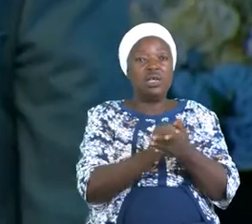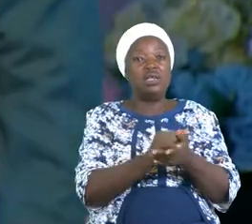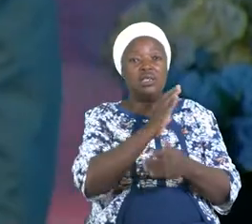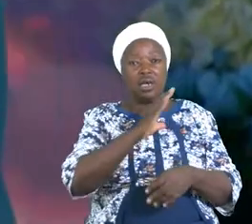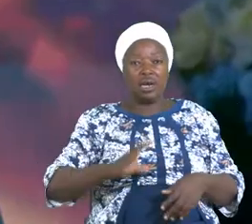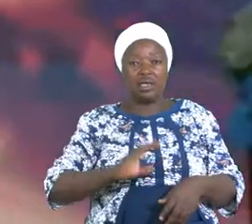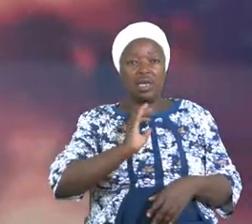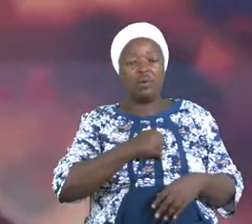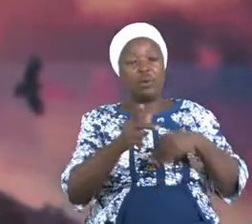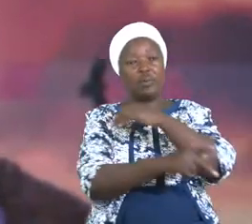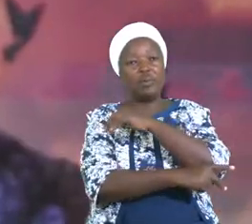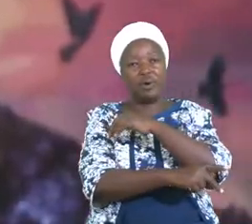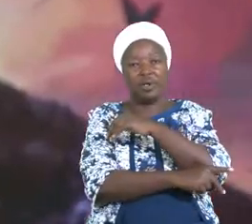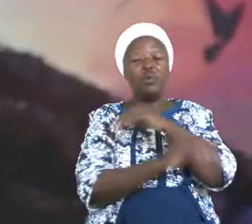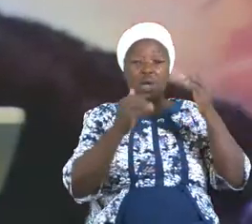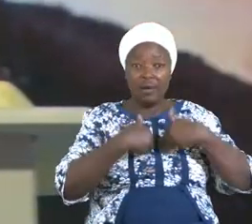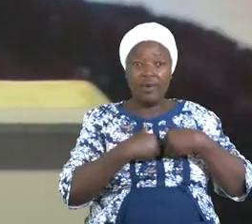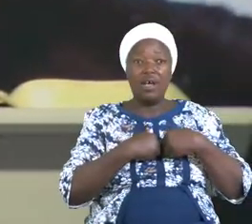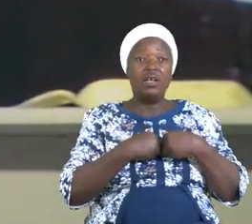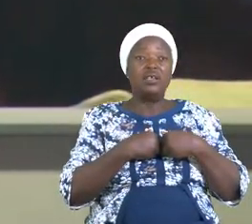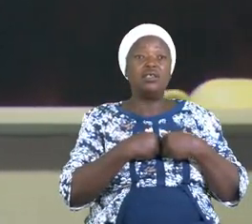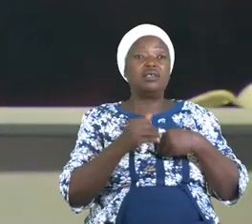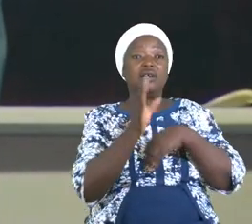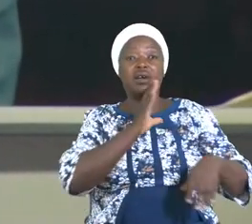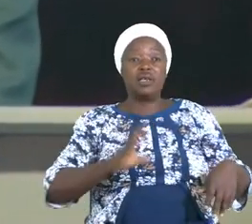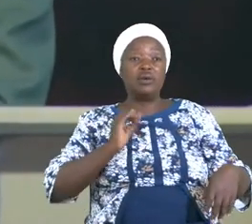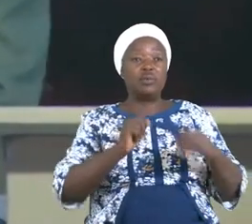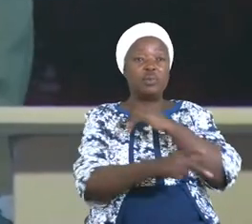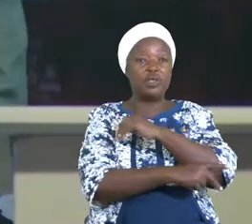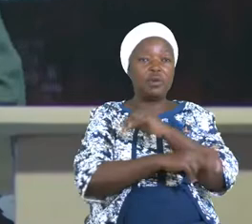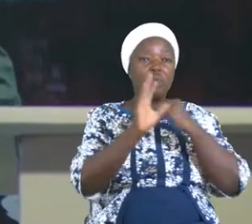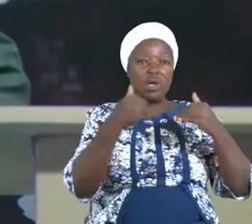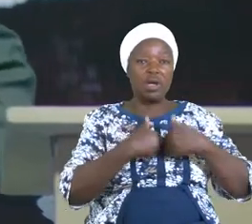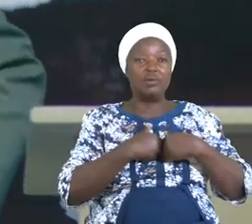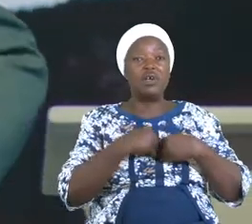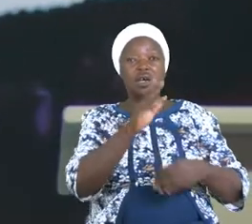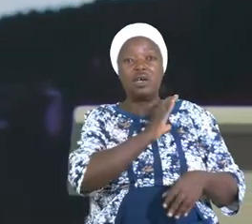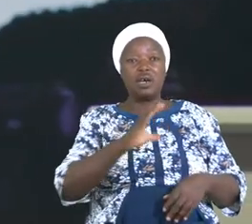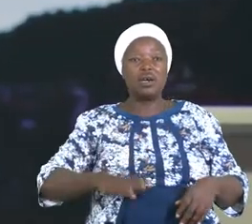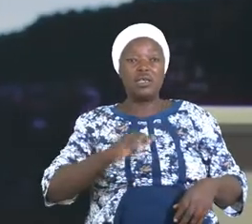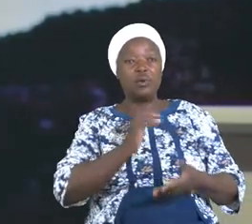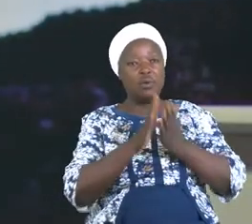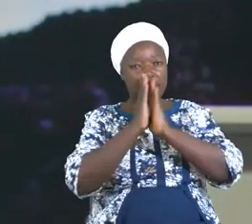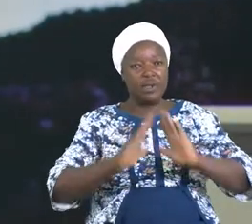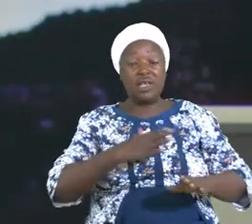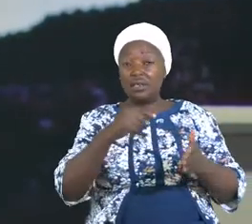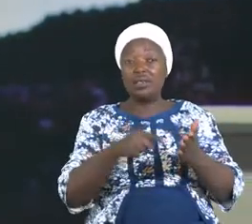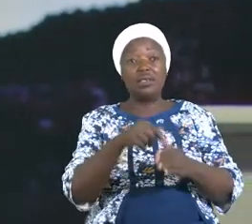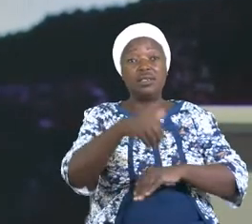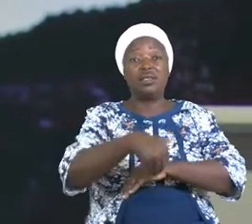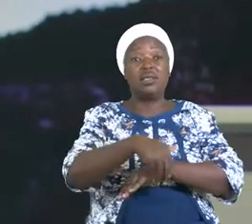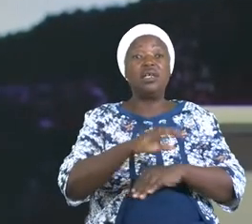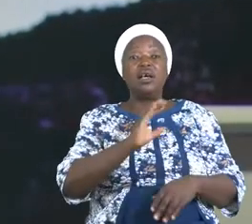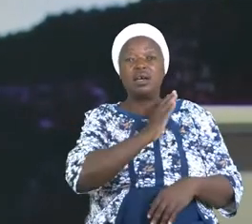Passover. We've had Christ, our peace. And tonight, Christ,